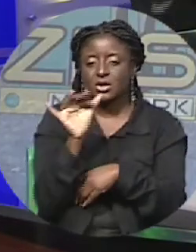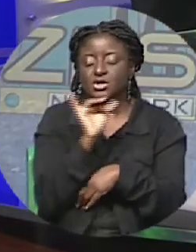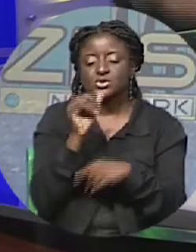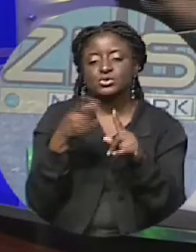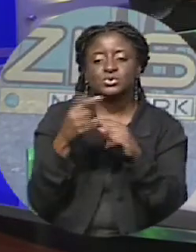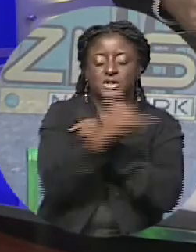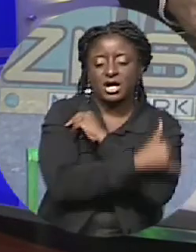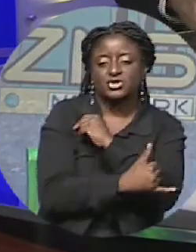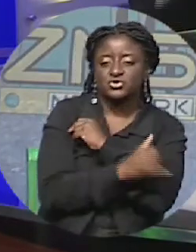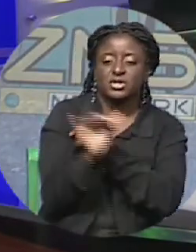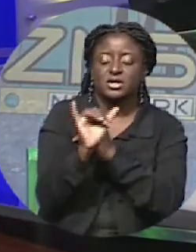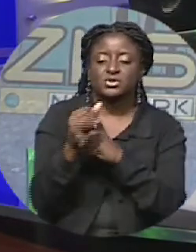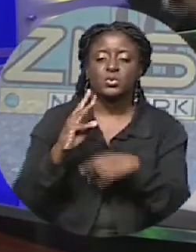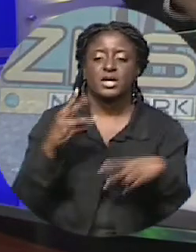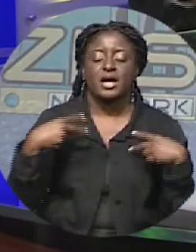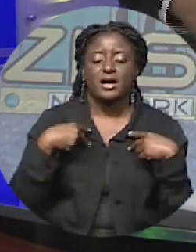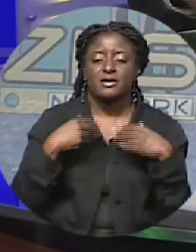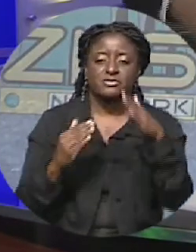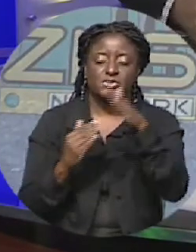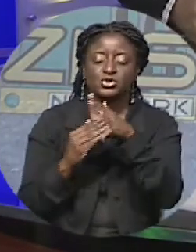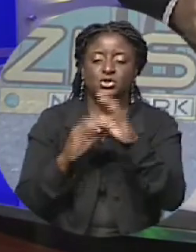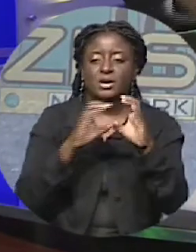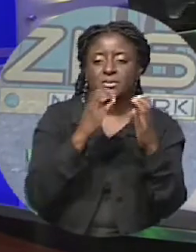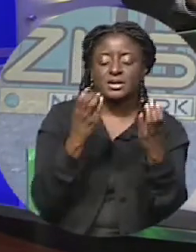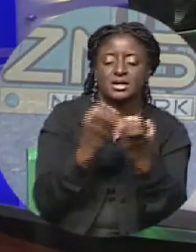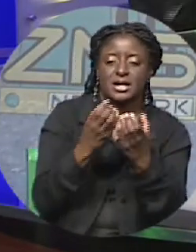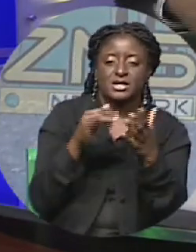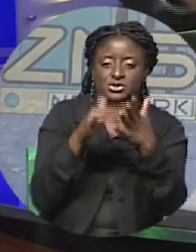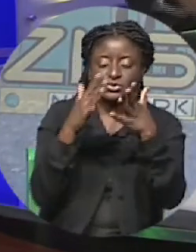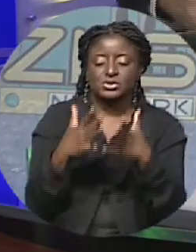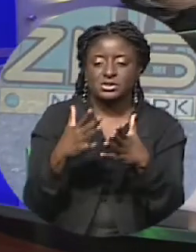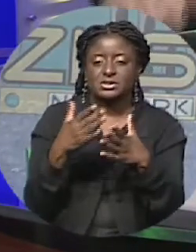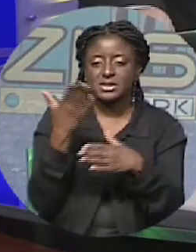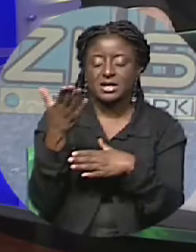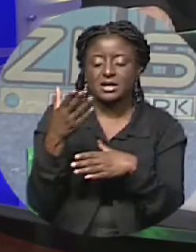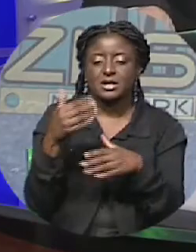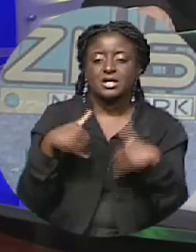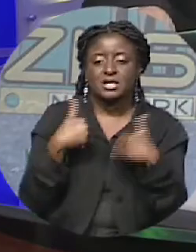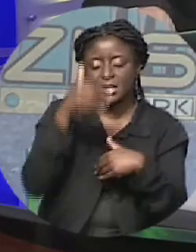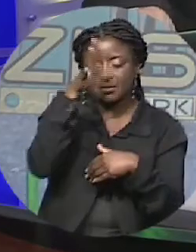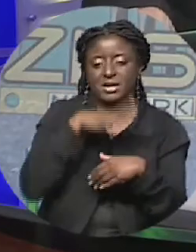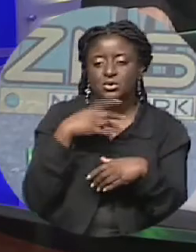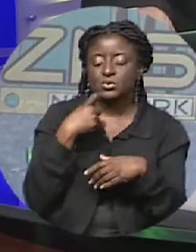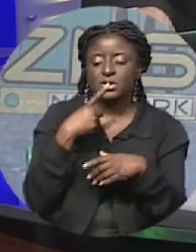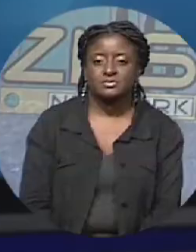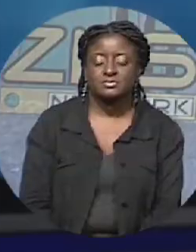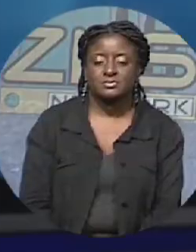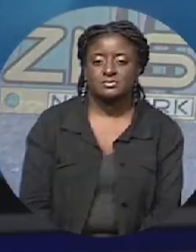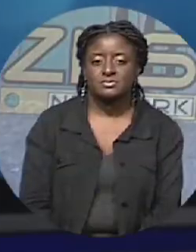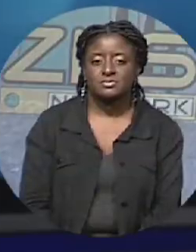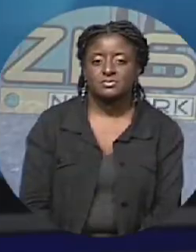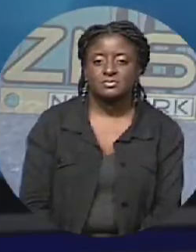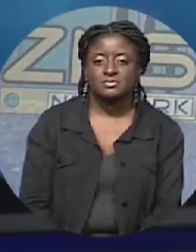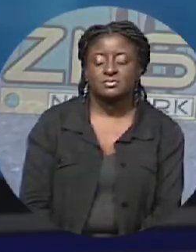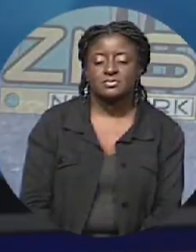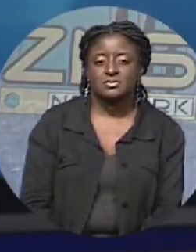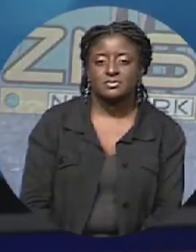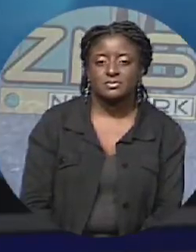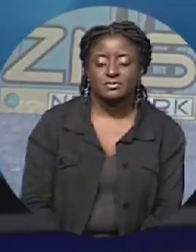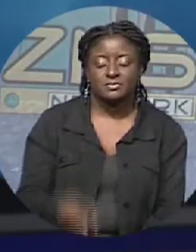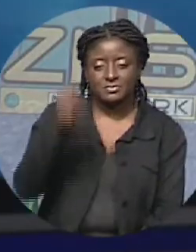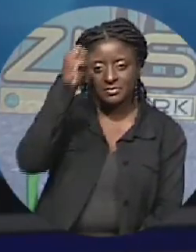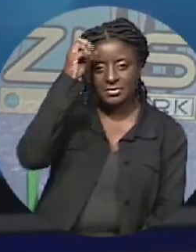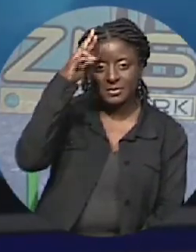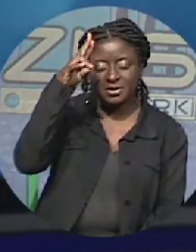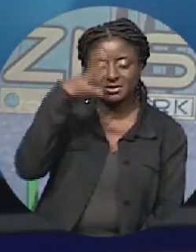as well, that we do have top class students out there, top class young men who can take over this country. Definitely. The minister and a team